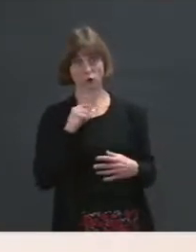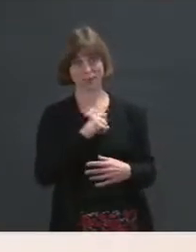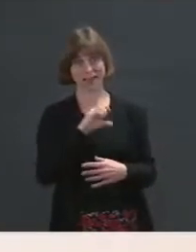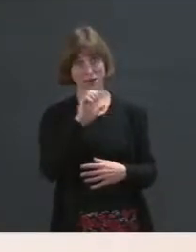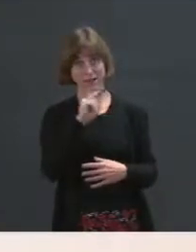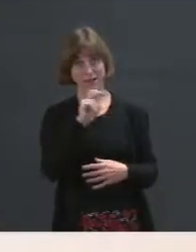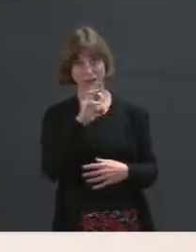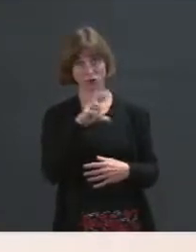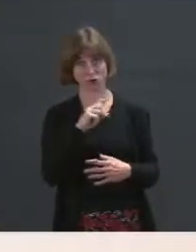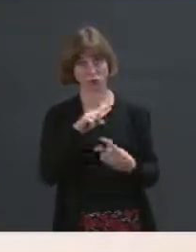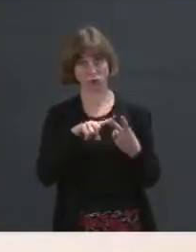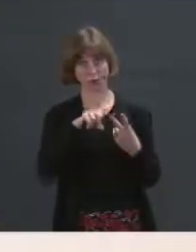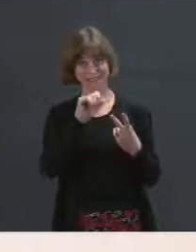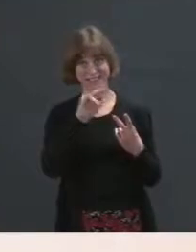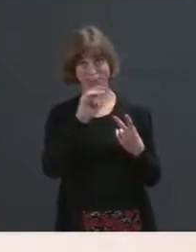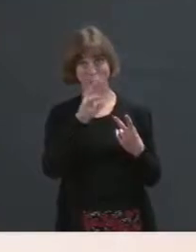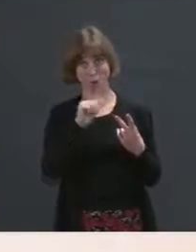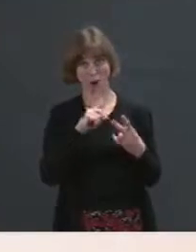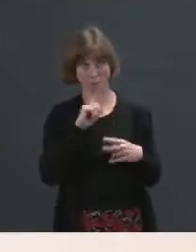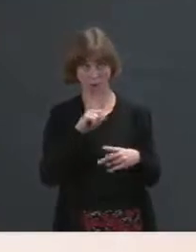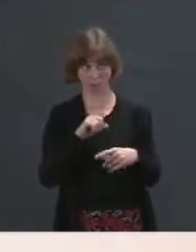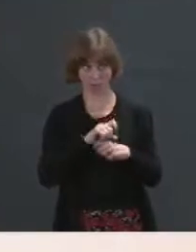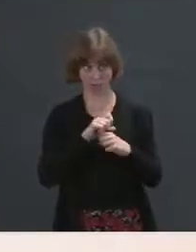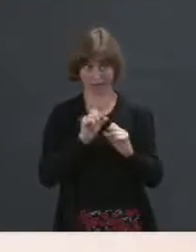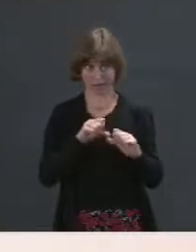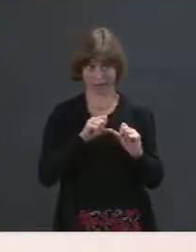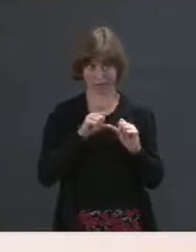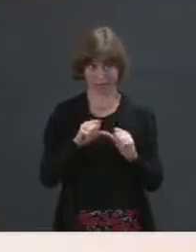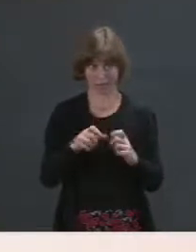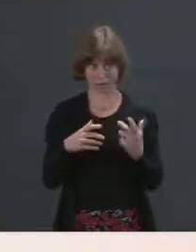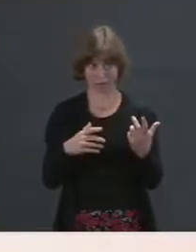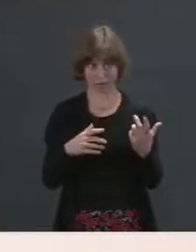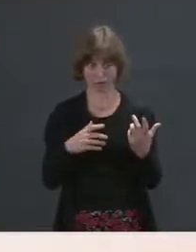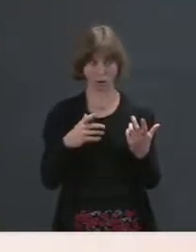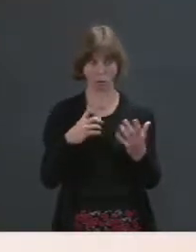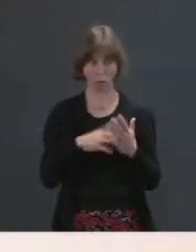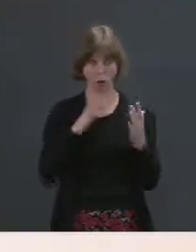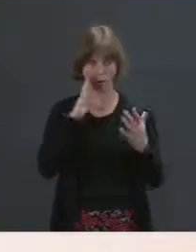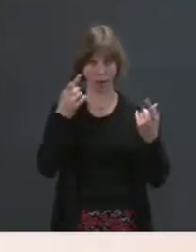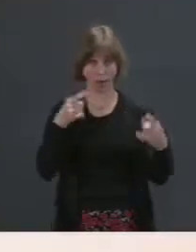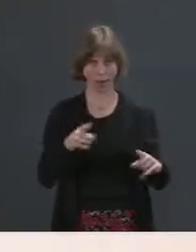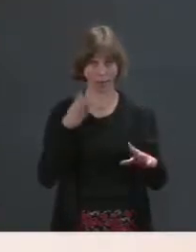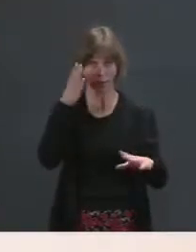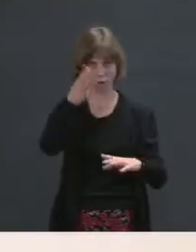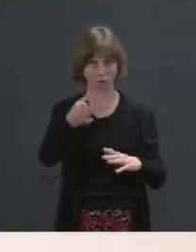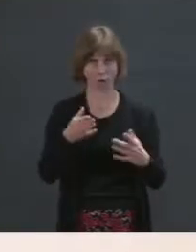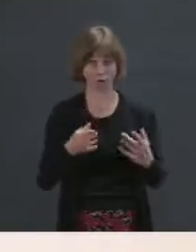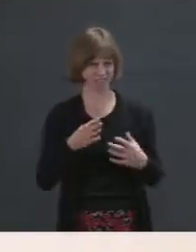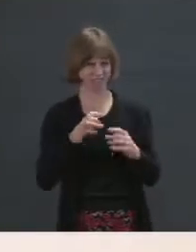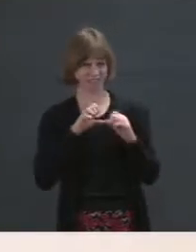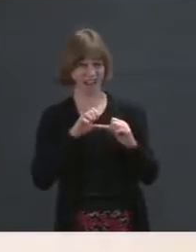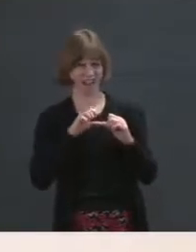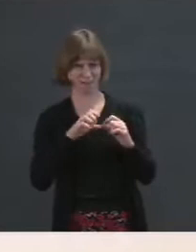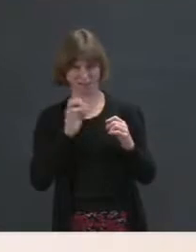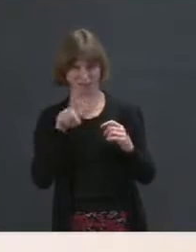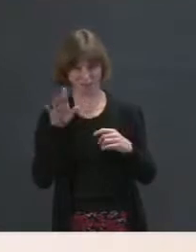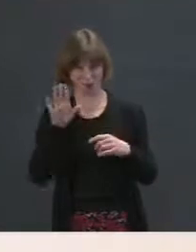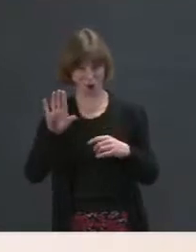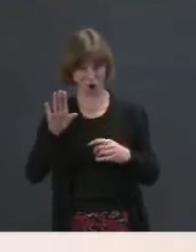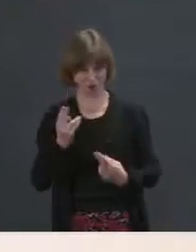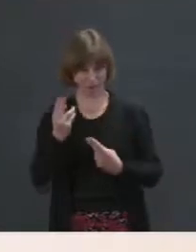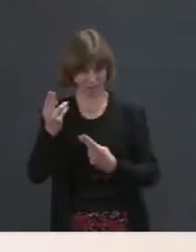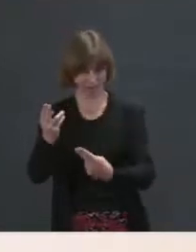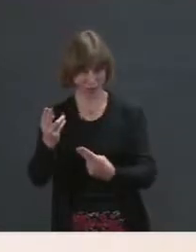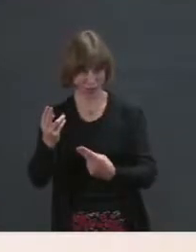Sinema about the viability? Have they talked to them today about what's going to happen going forward? About the viability of her nomination?